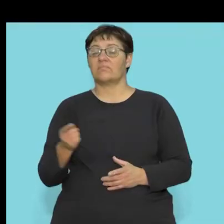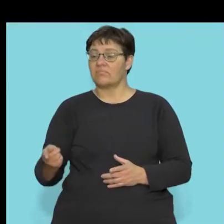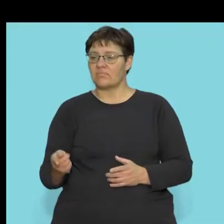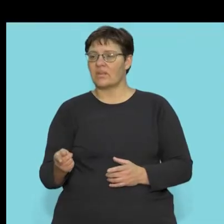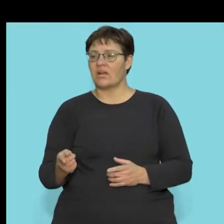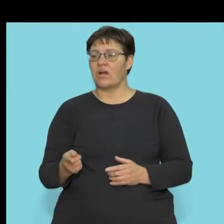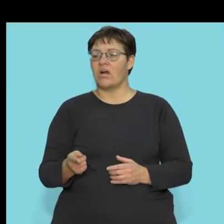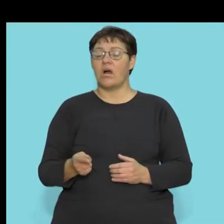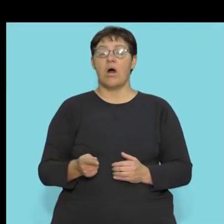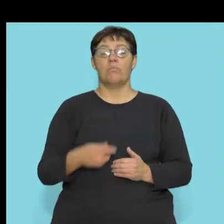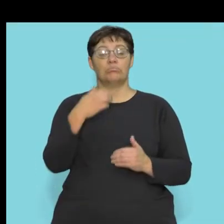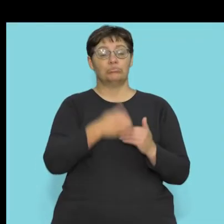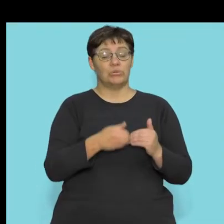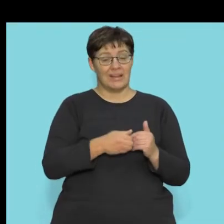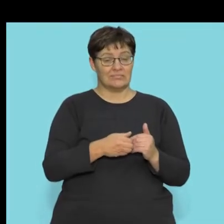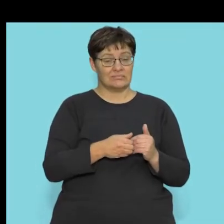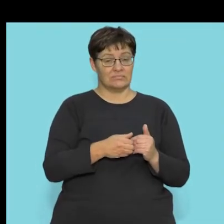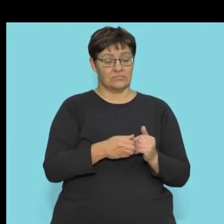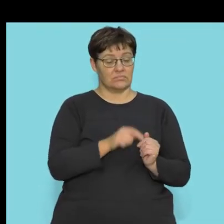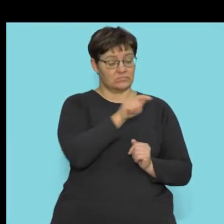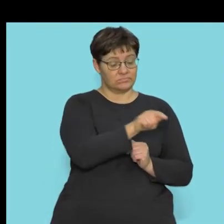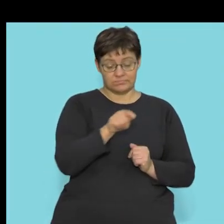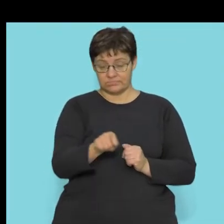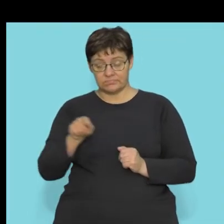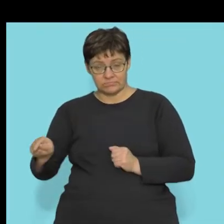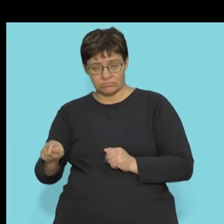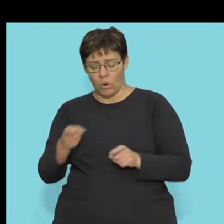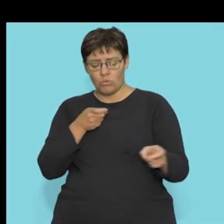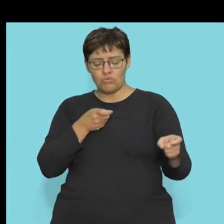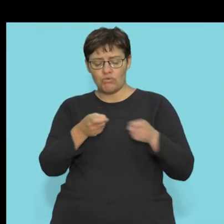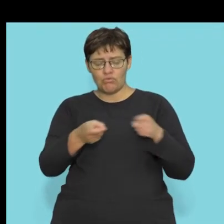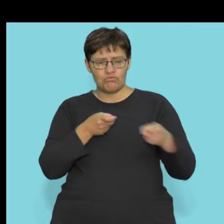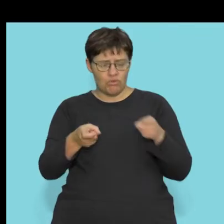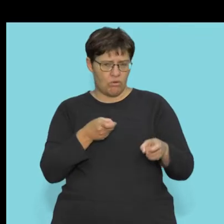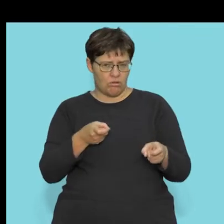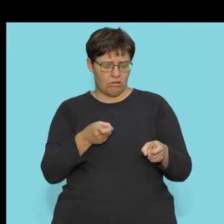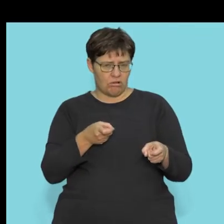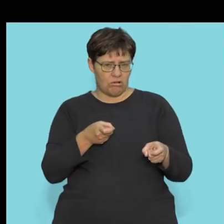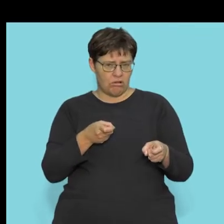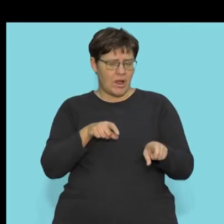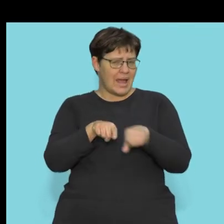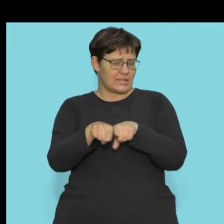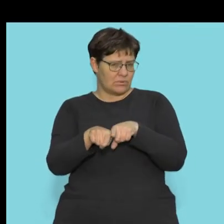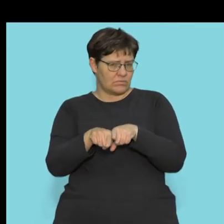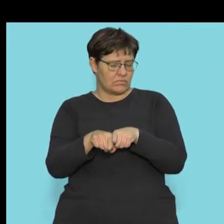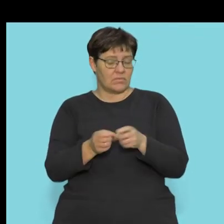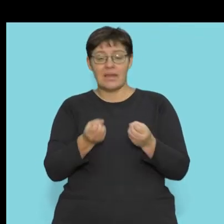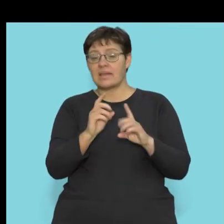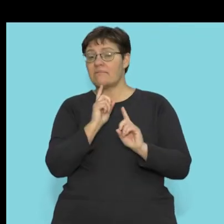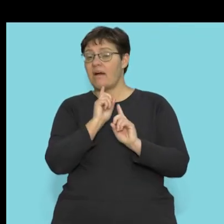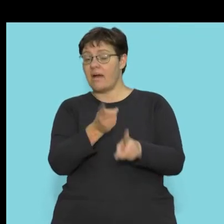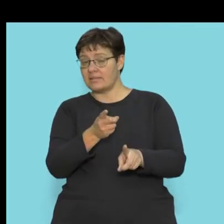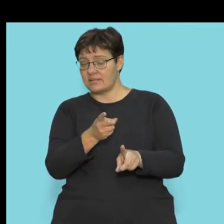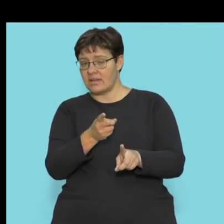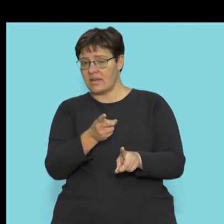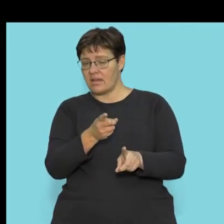Which loaf do you consider to be the control for this experiment? Give a reason for your